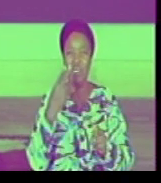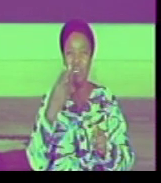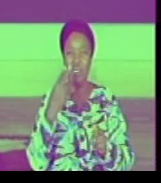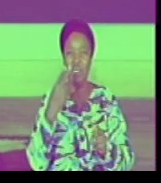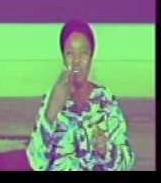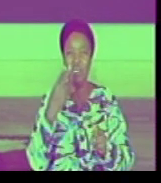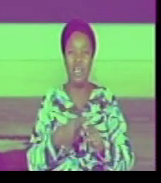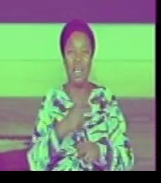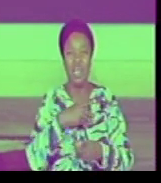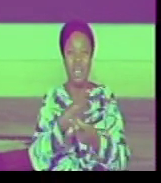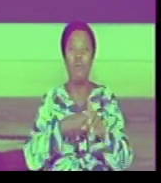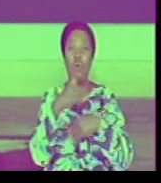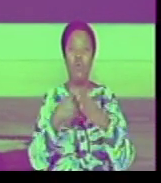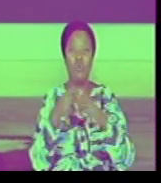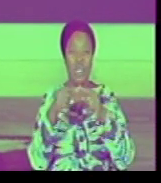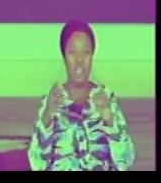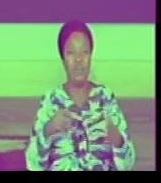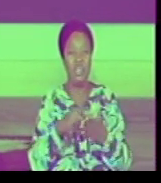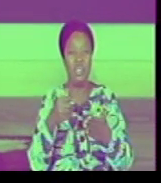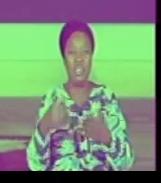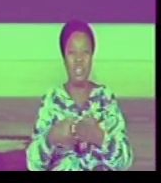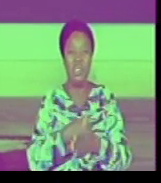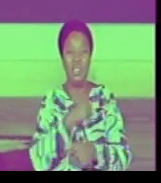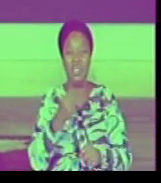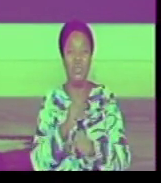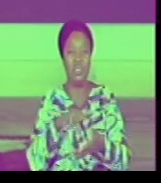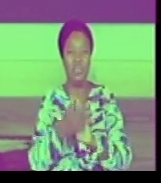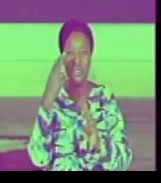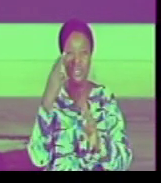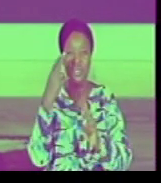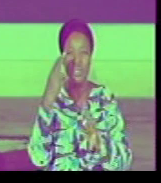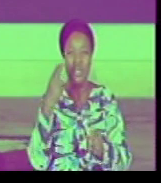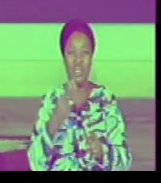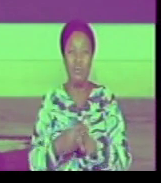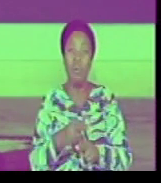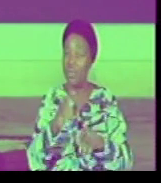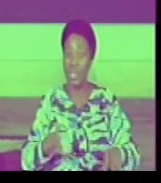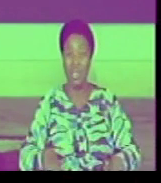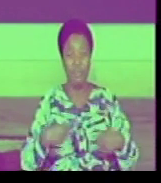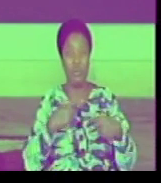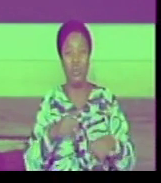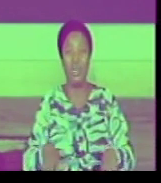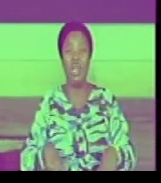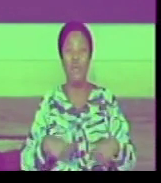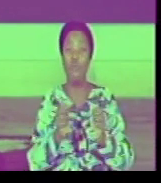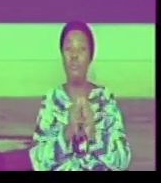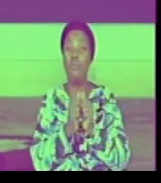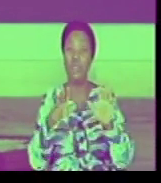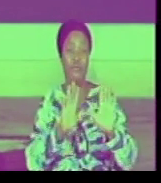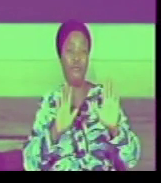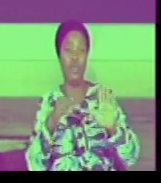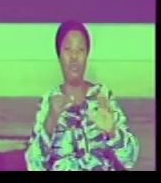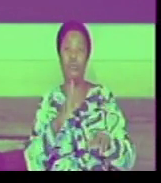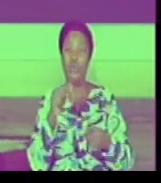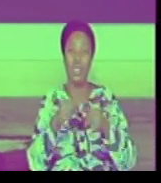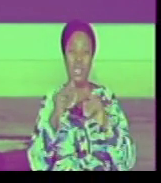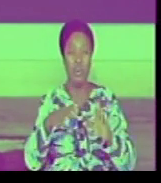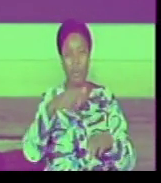name. Now you can live your life without the fear of an enemy, because they are all